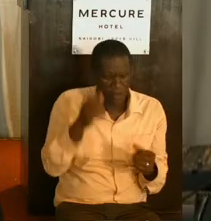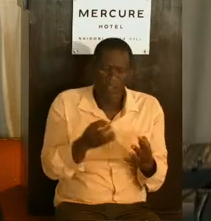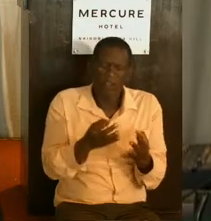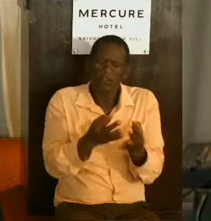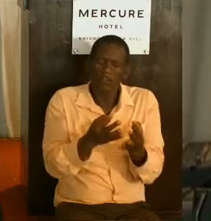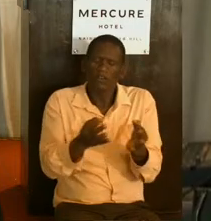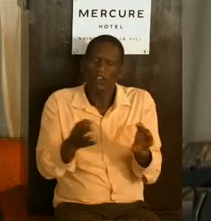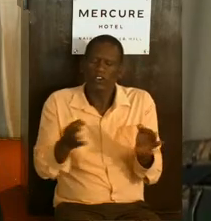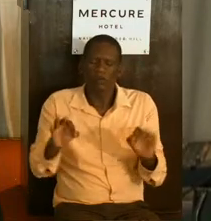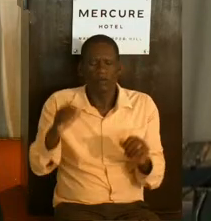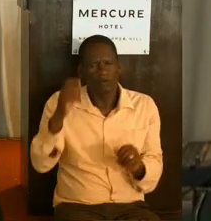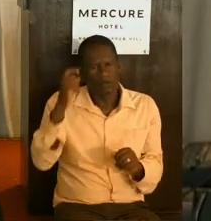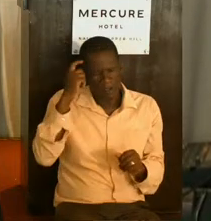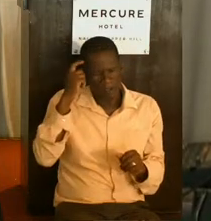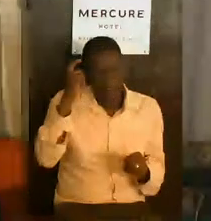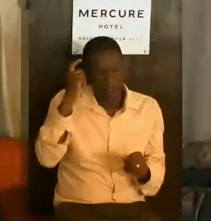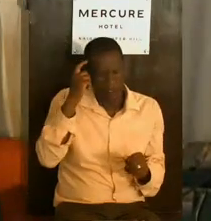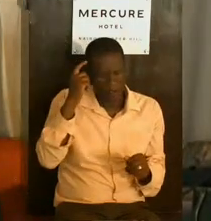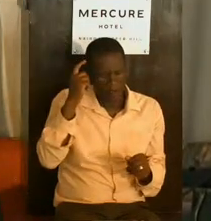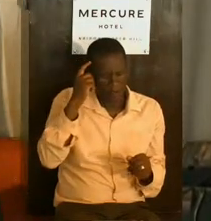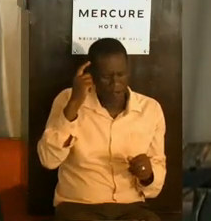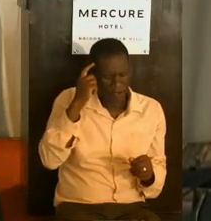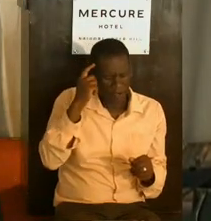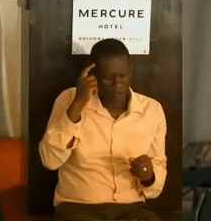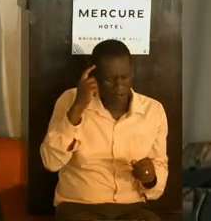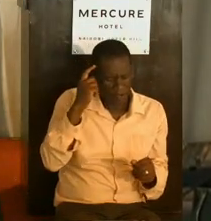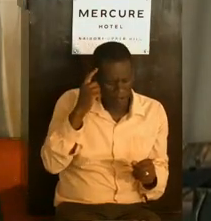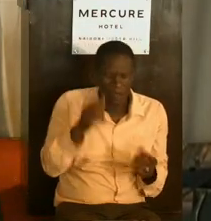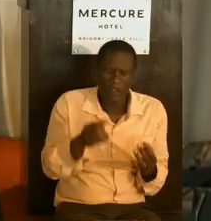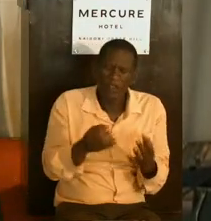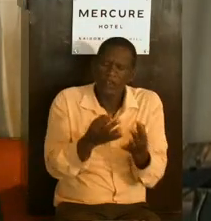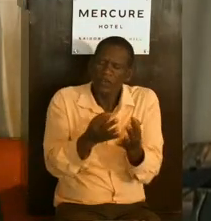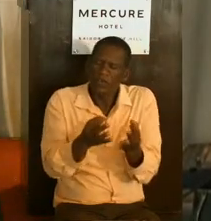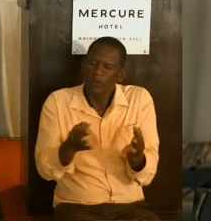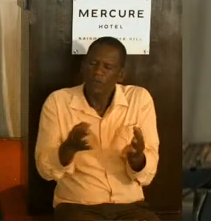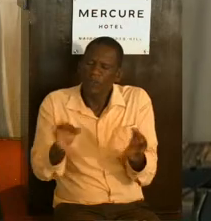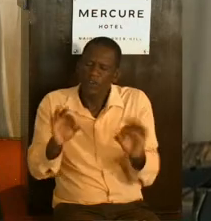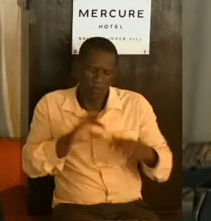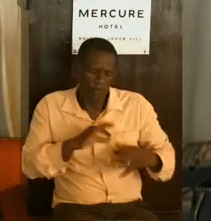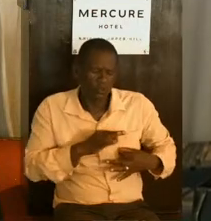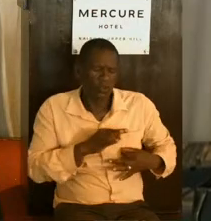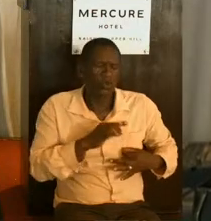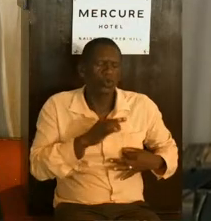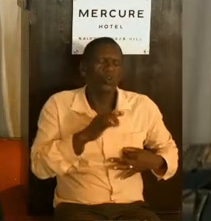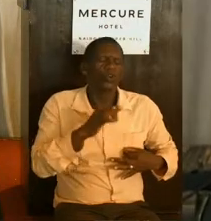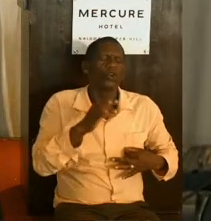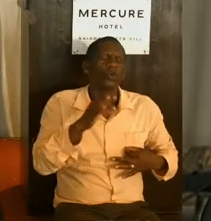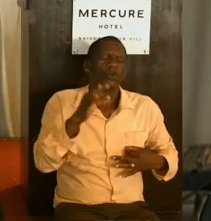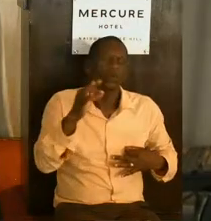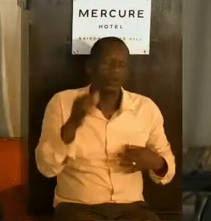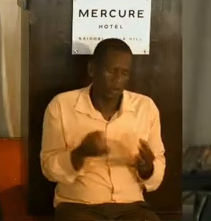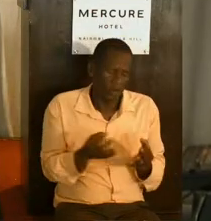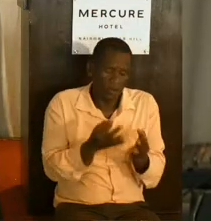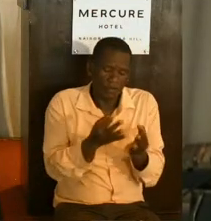freedom of the Mind freedom of this soul